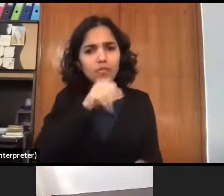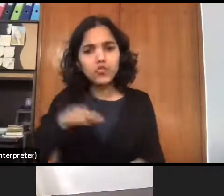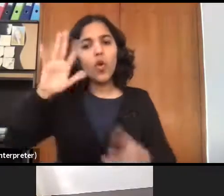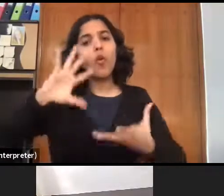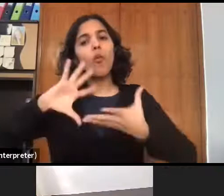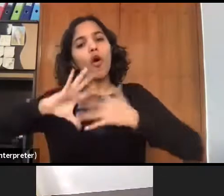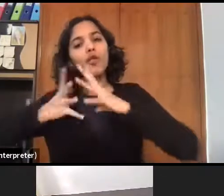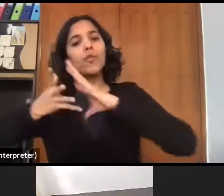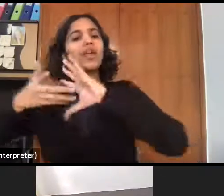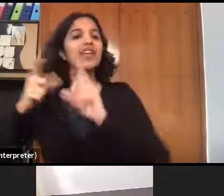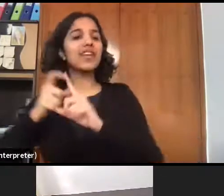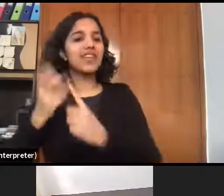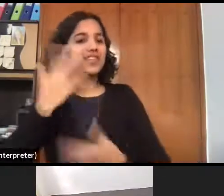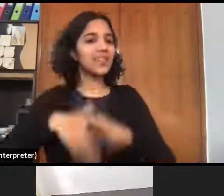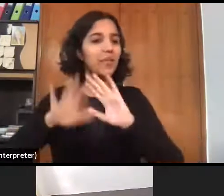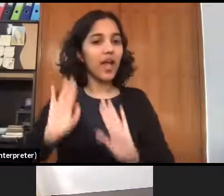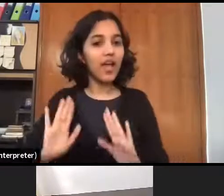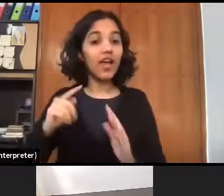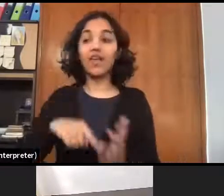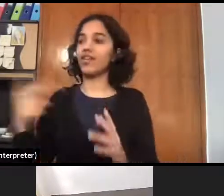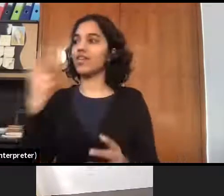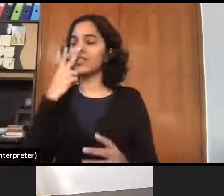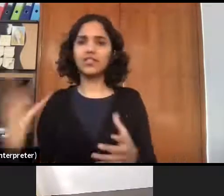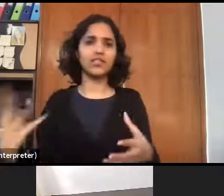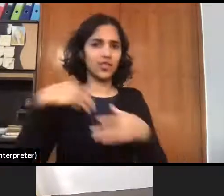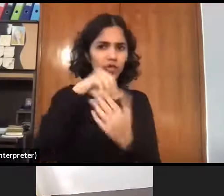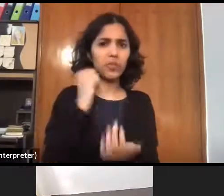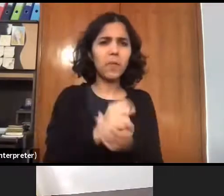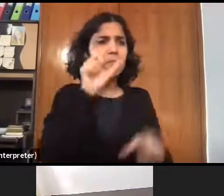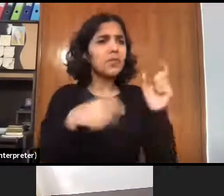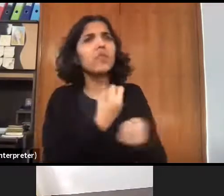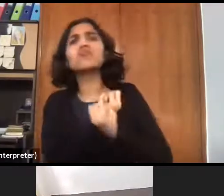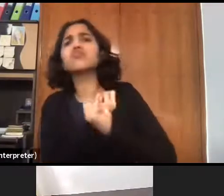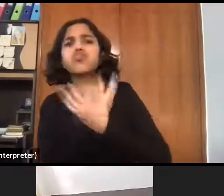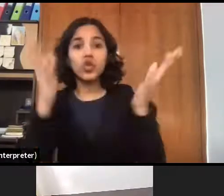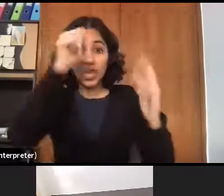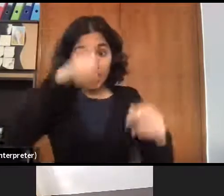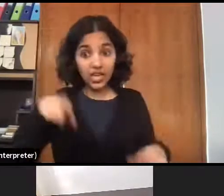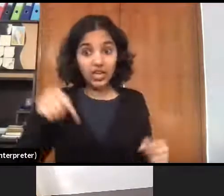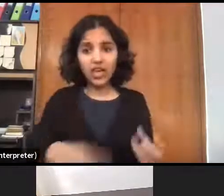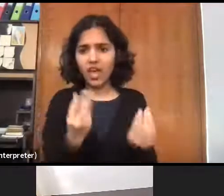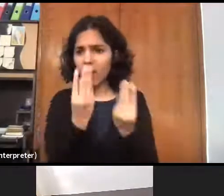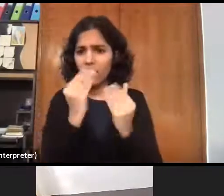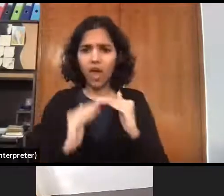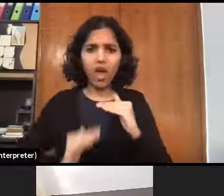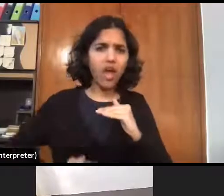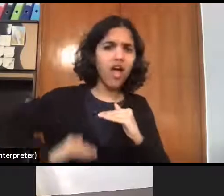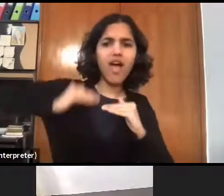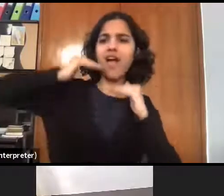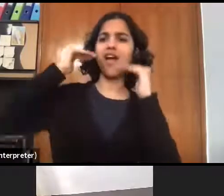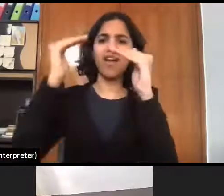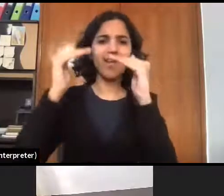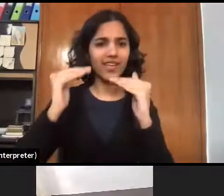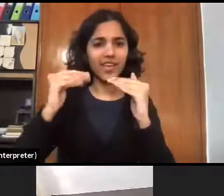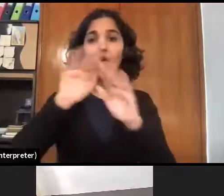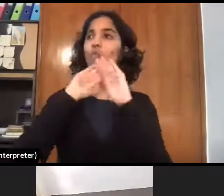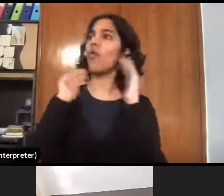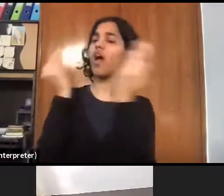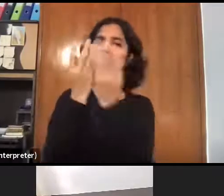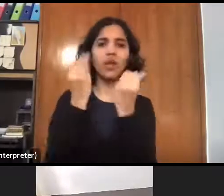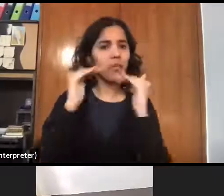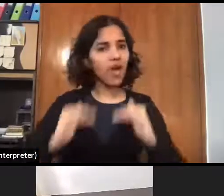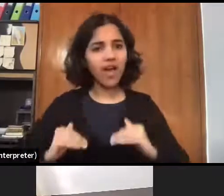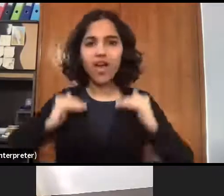in people, and it's a large population across our country and all over the world. I